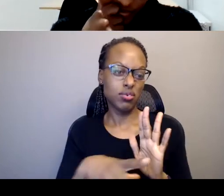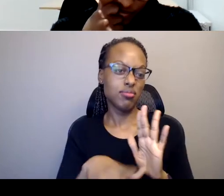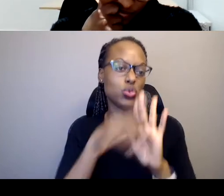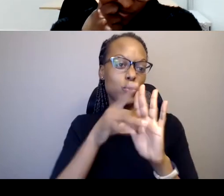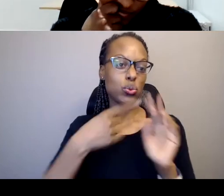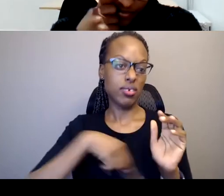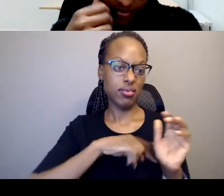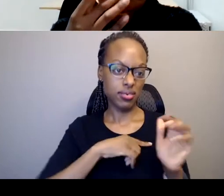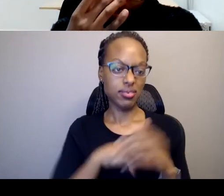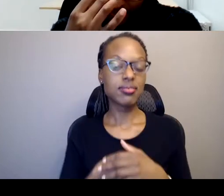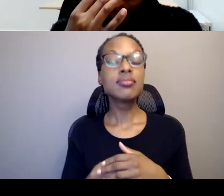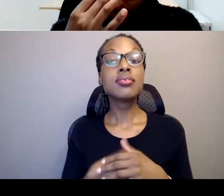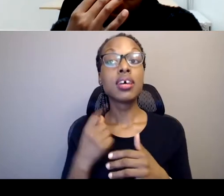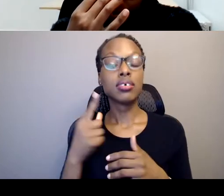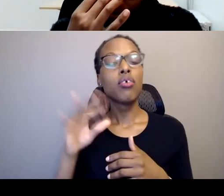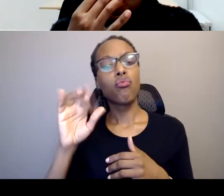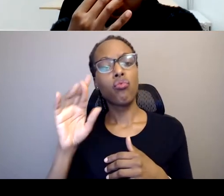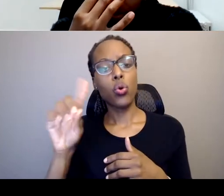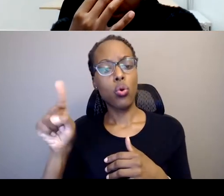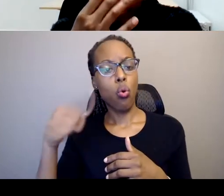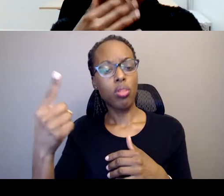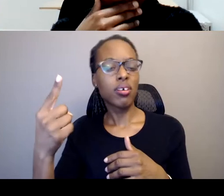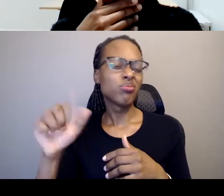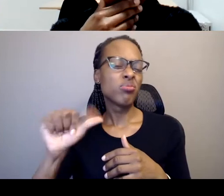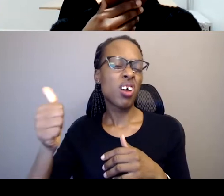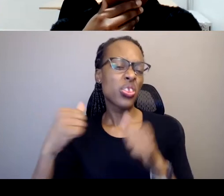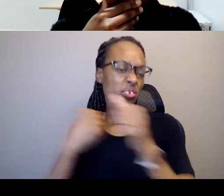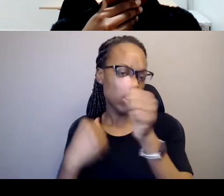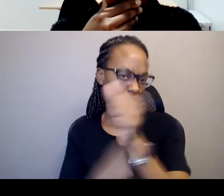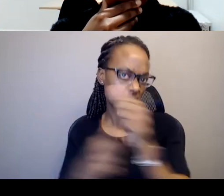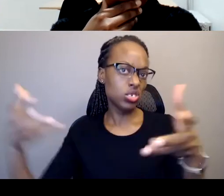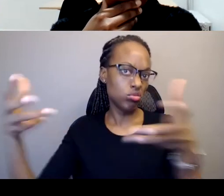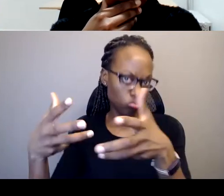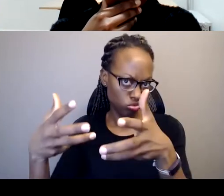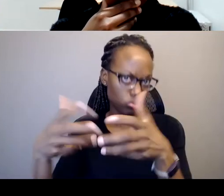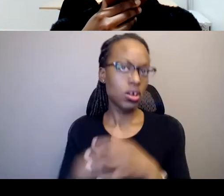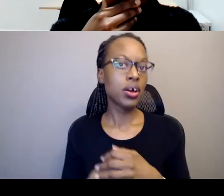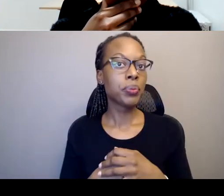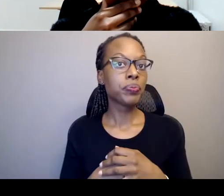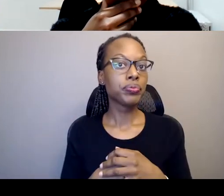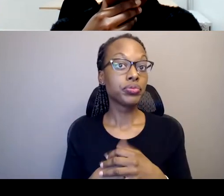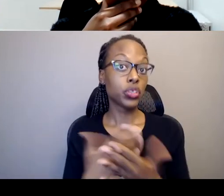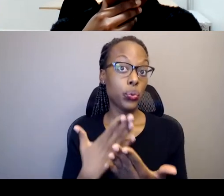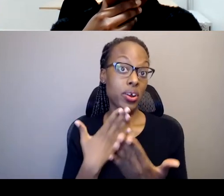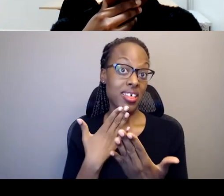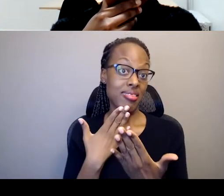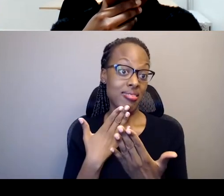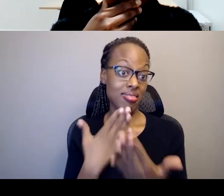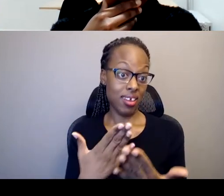other foundations that, and for them, we were thankful that they awarded us this